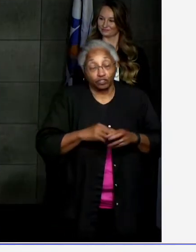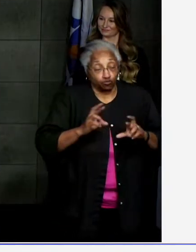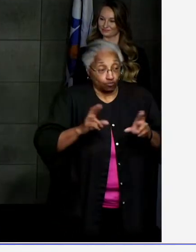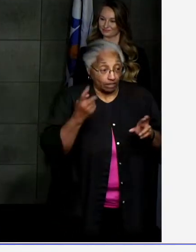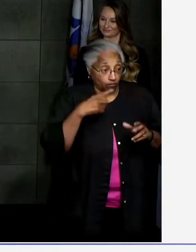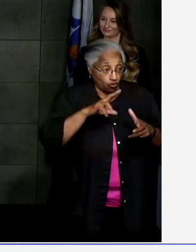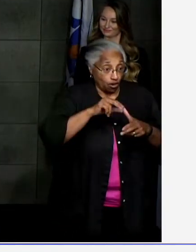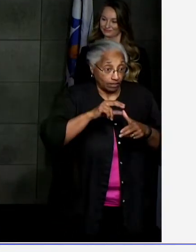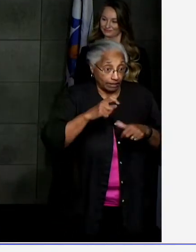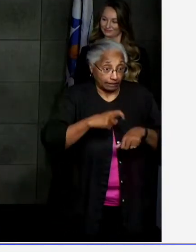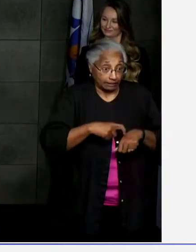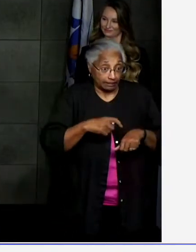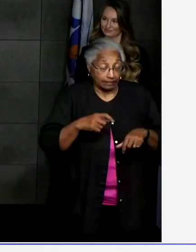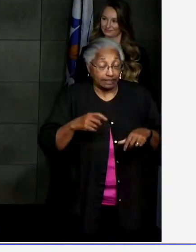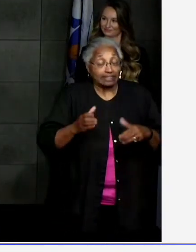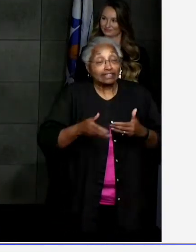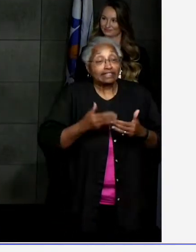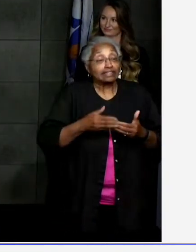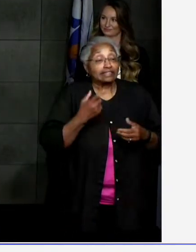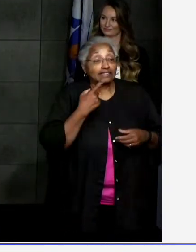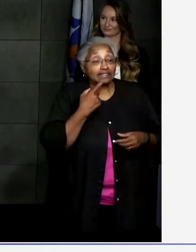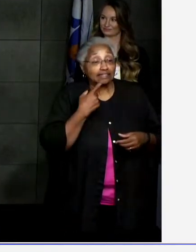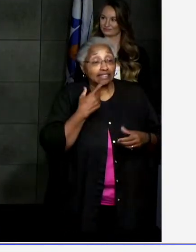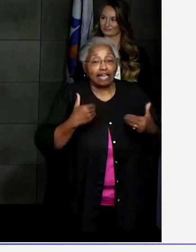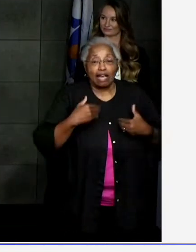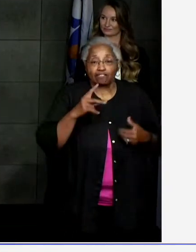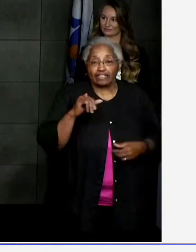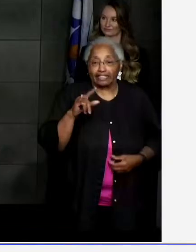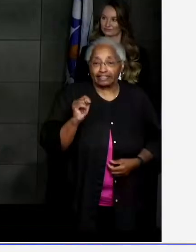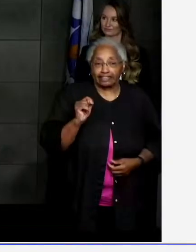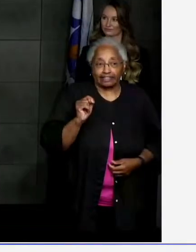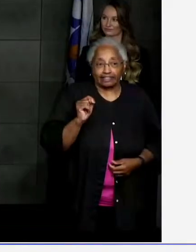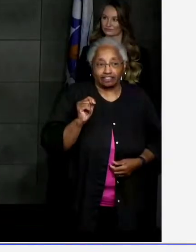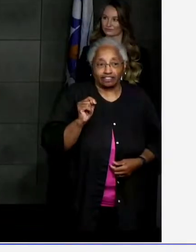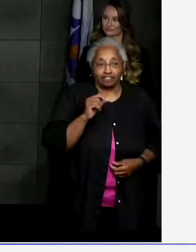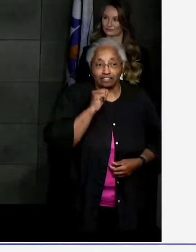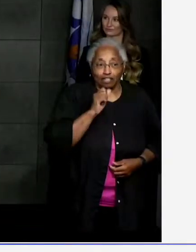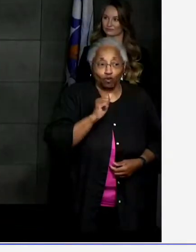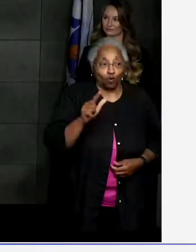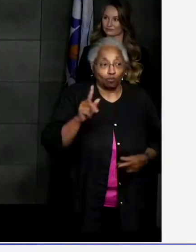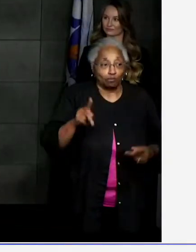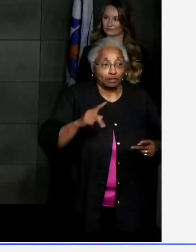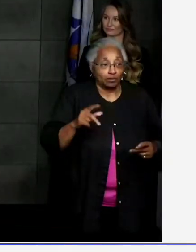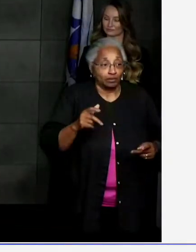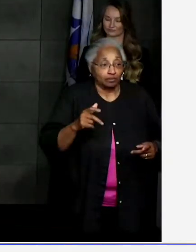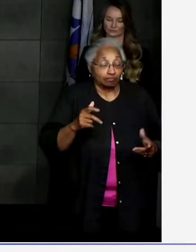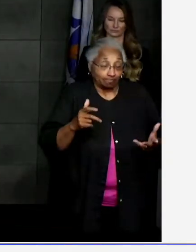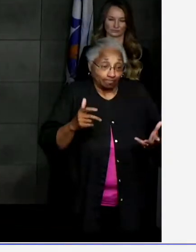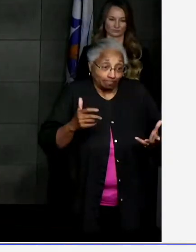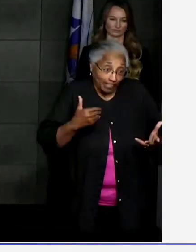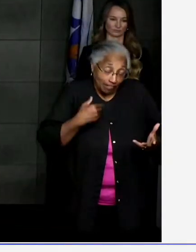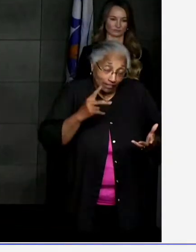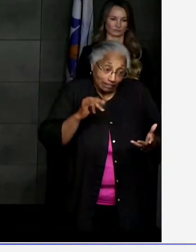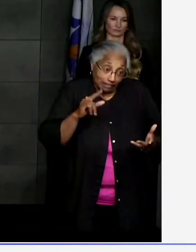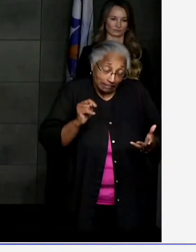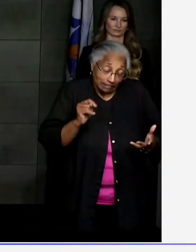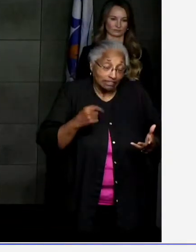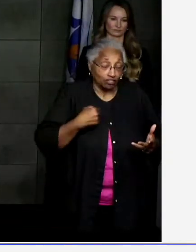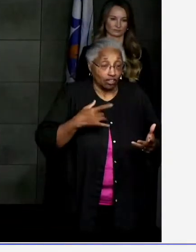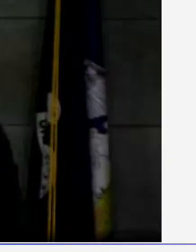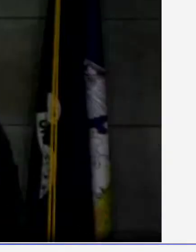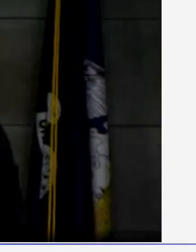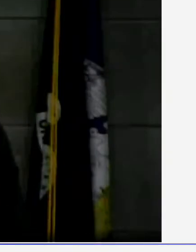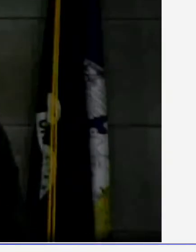hurricane season, it's easy to say just have a kit, right? Not everybody has the ability to get a kit. So I think the number one thing to do